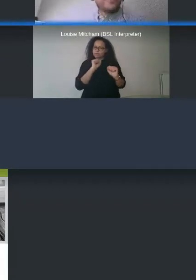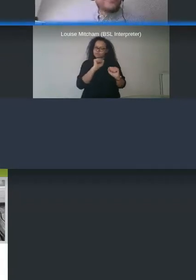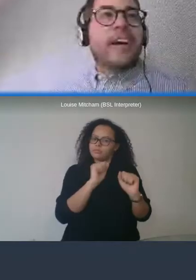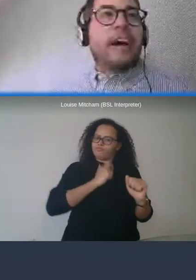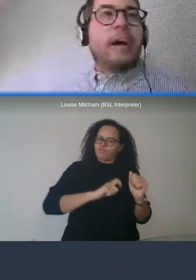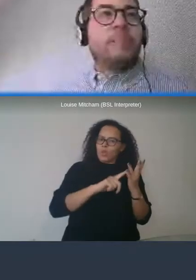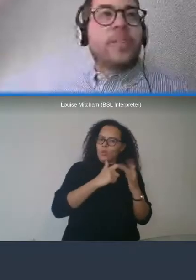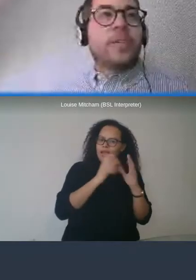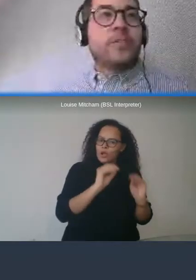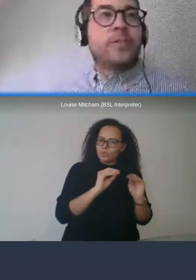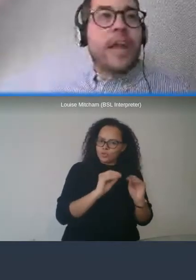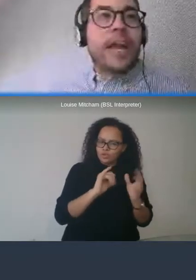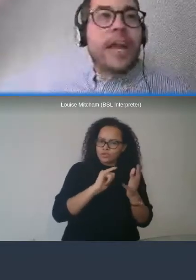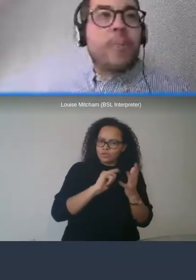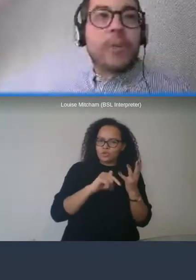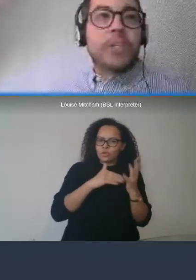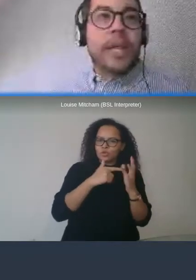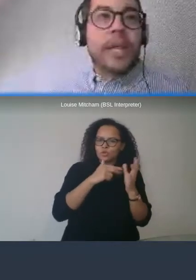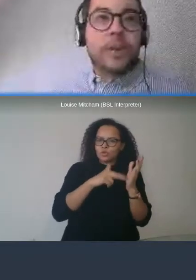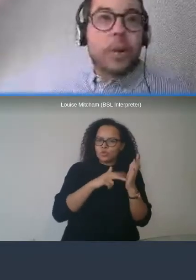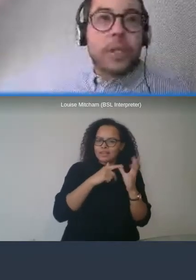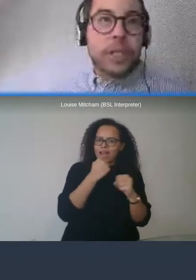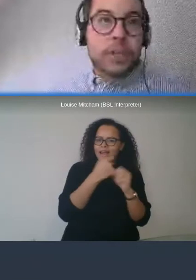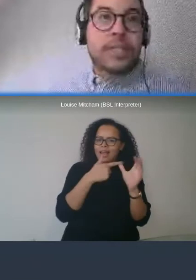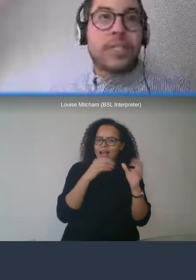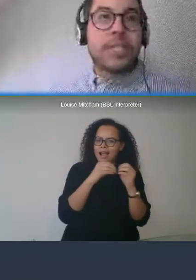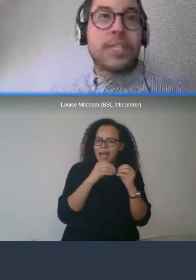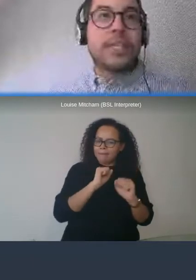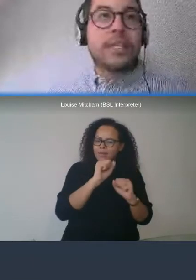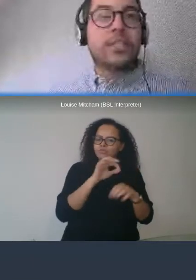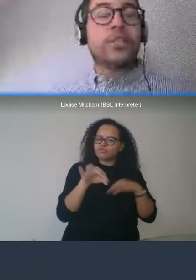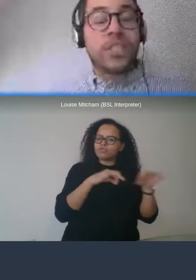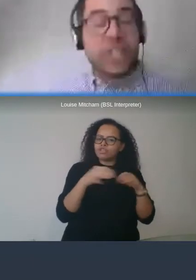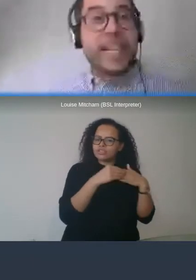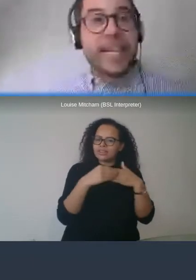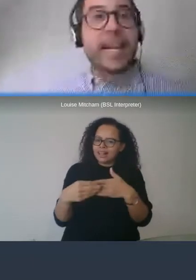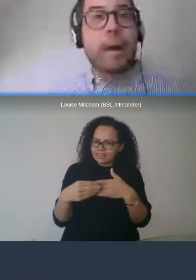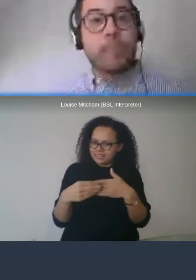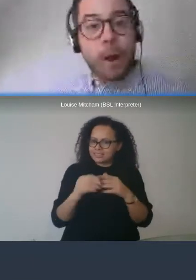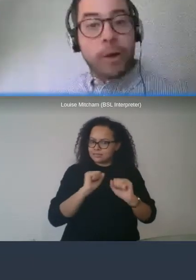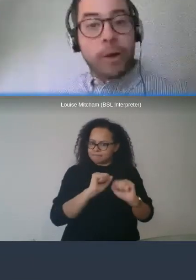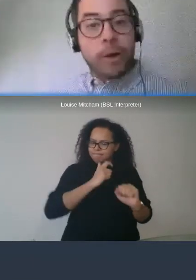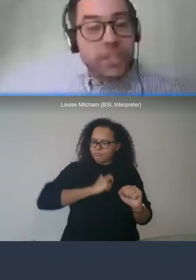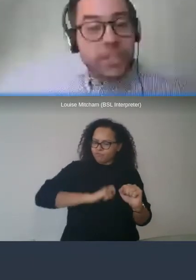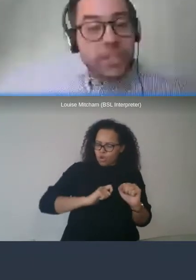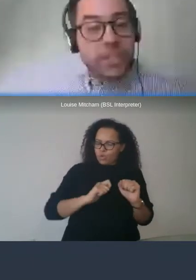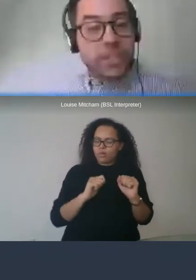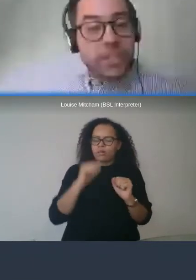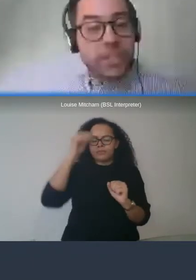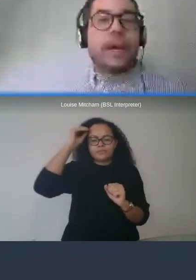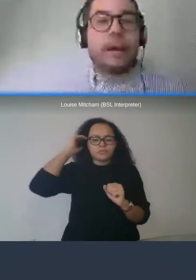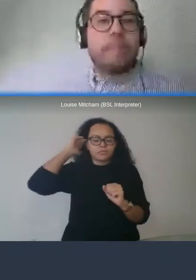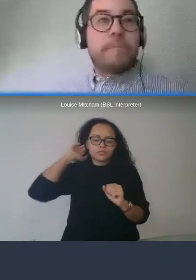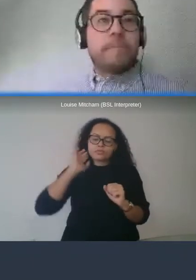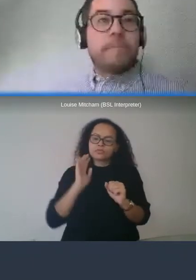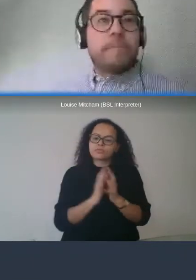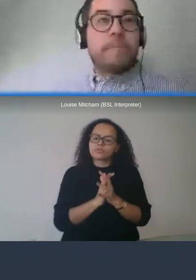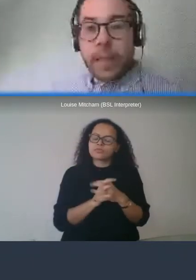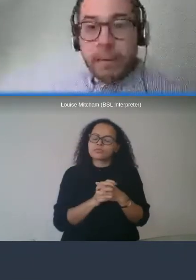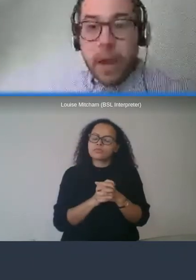Suzanne Gabb, which is the National Aquatic Strategic Lead at Parkwood Leisure, with again a